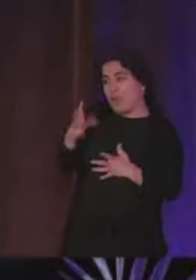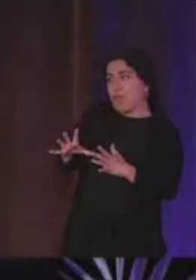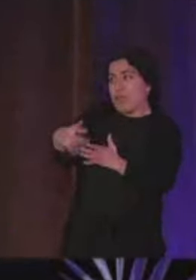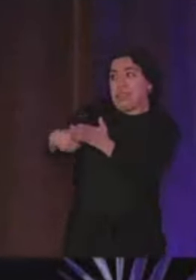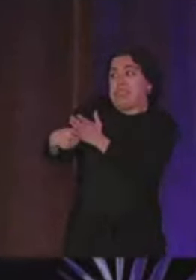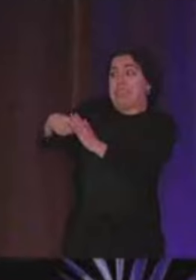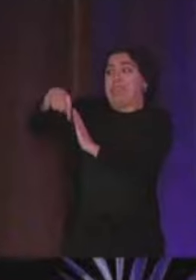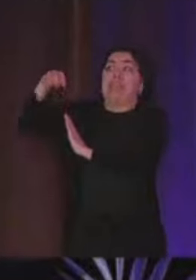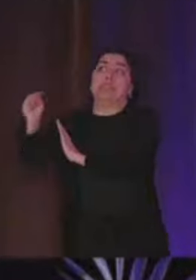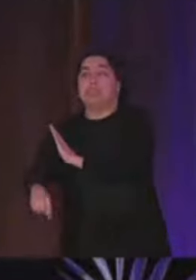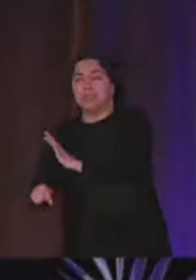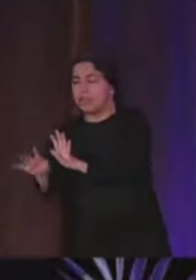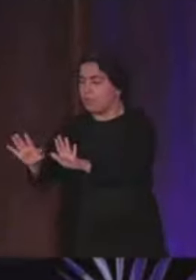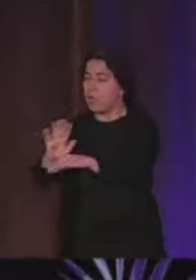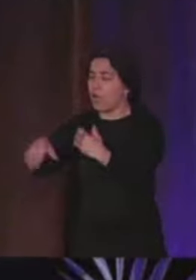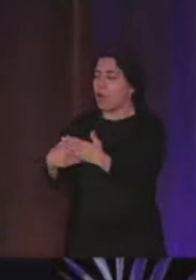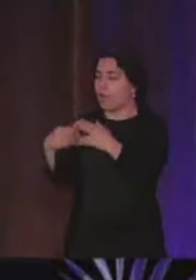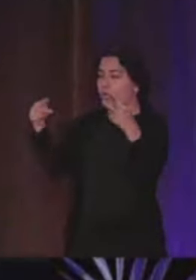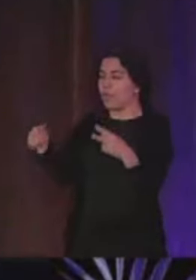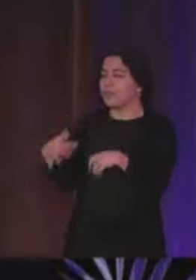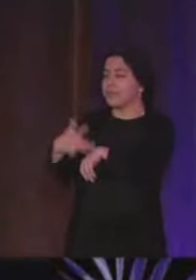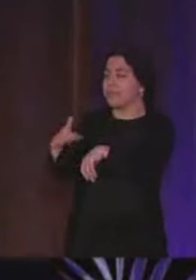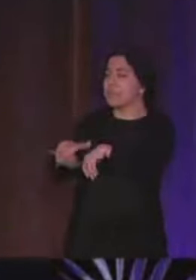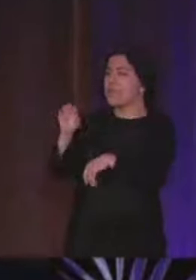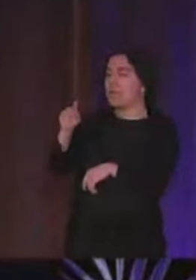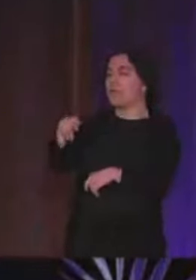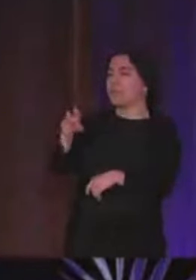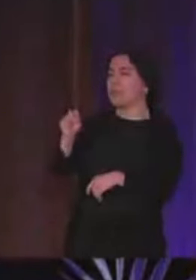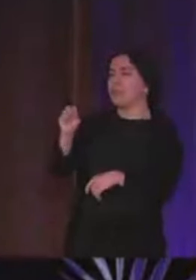holes. All of this code will be open source.